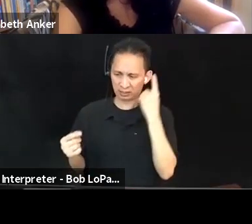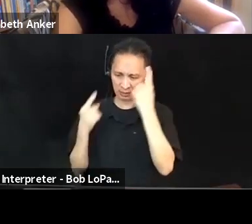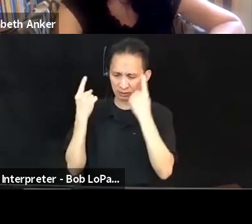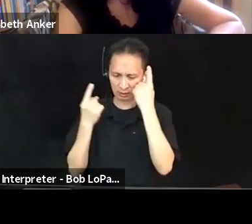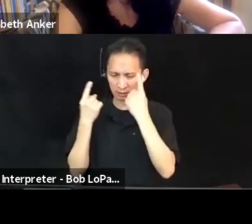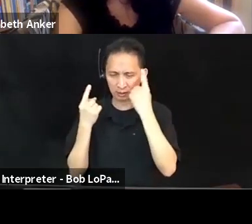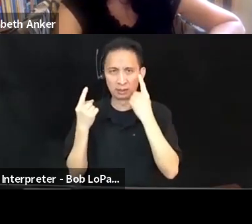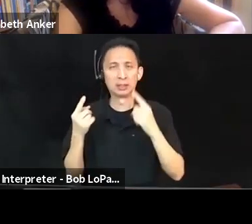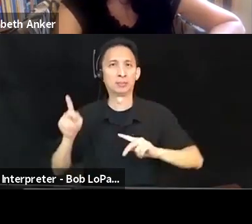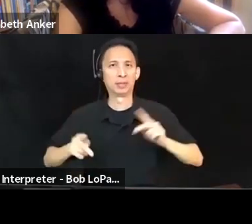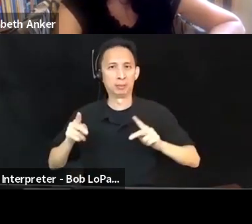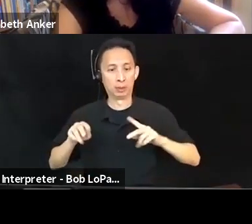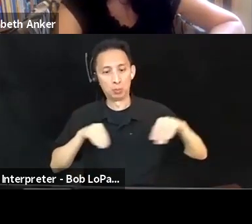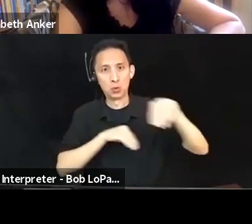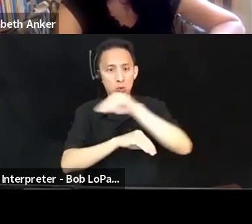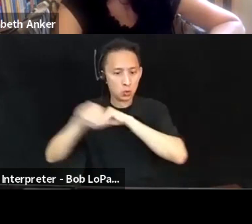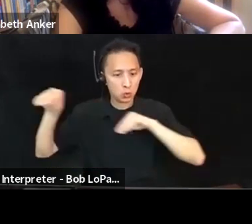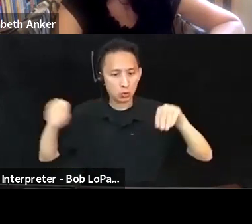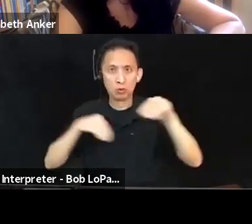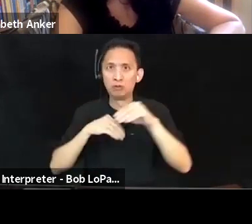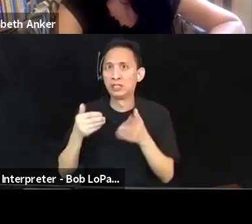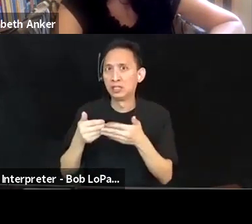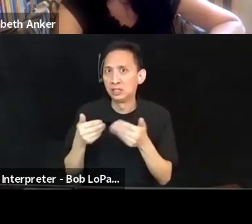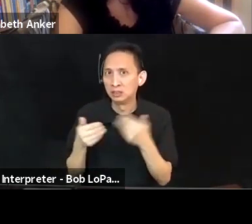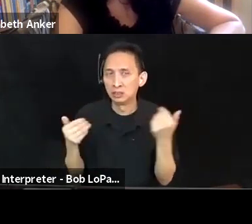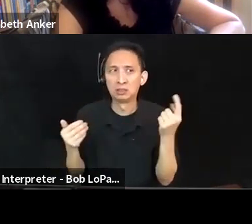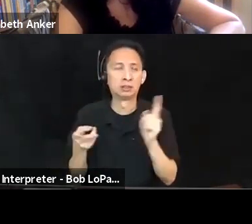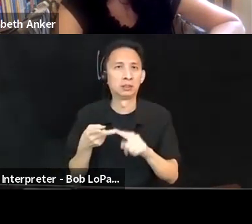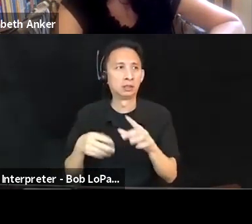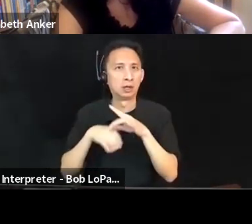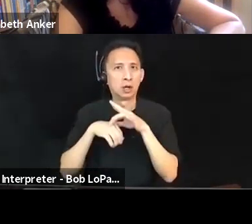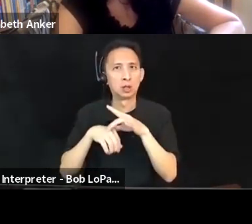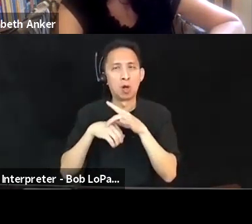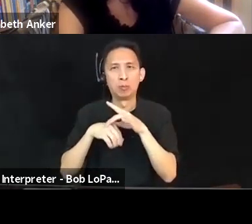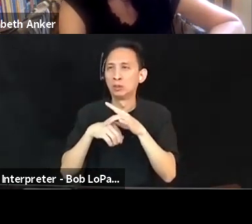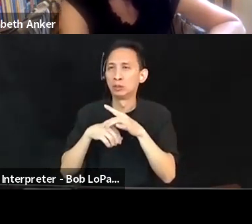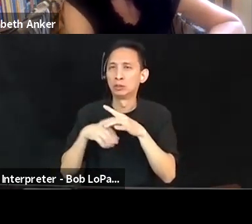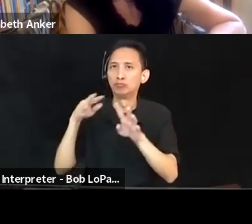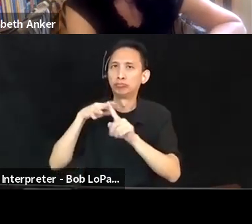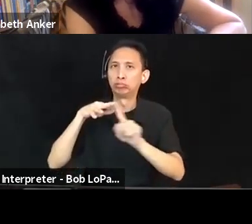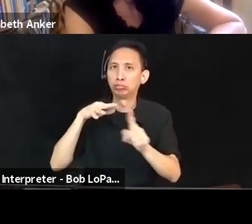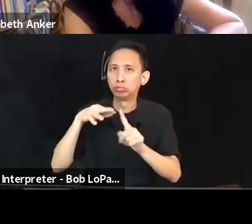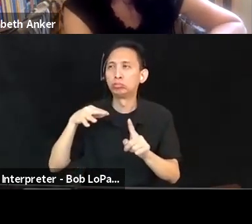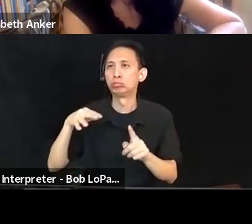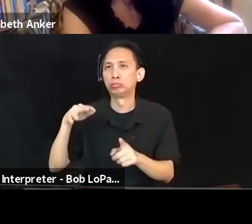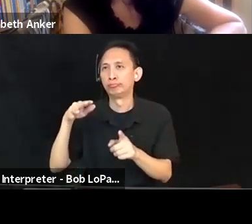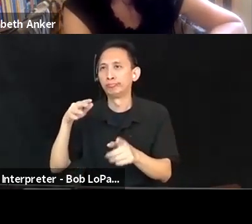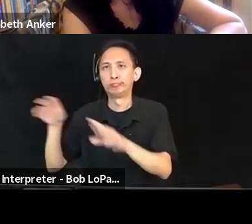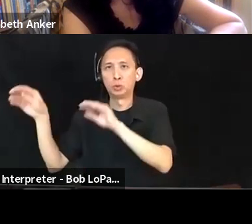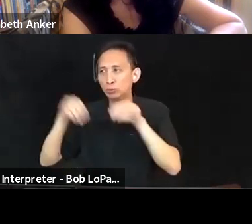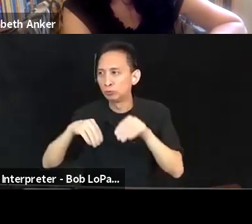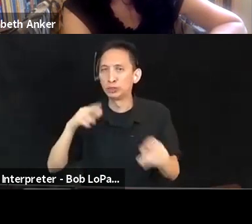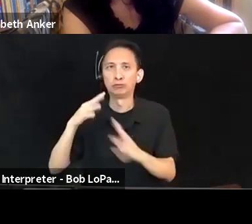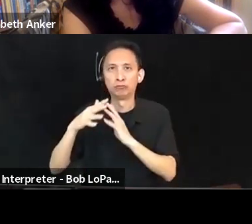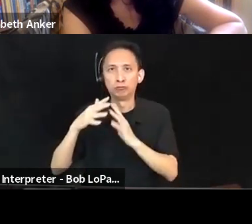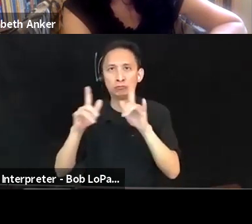Populations are moving more readily as a result of globalization and all the forces that we know were attendant